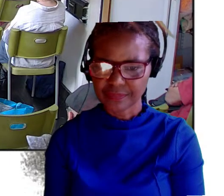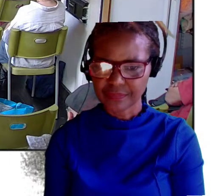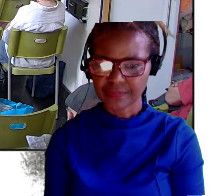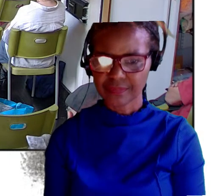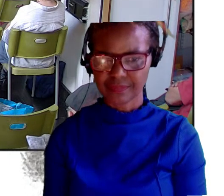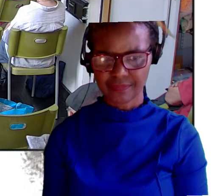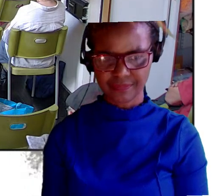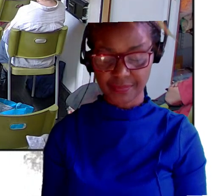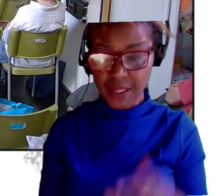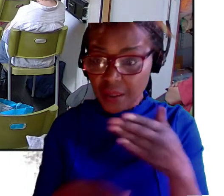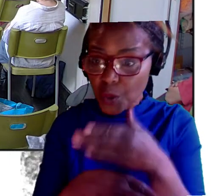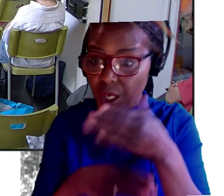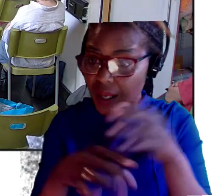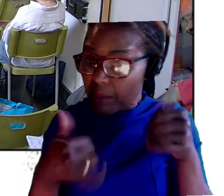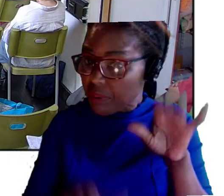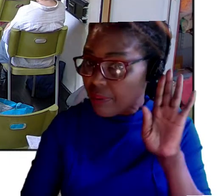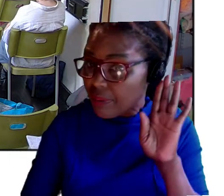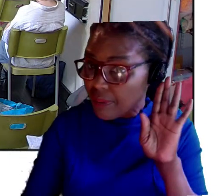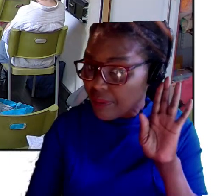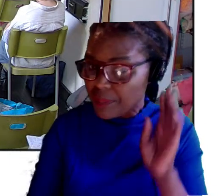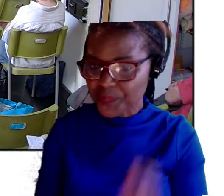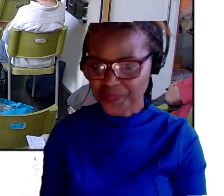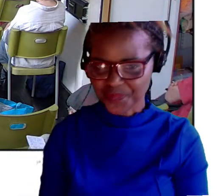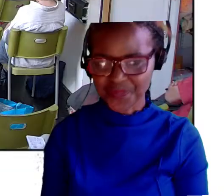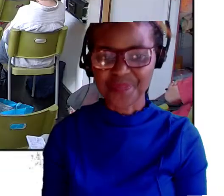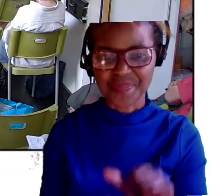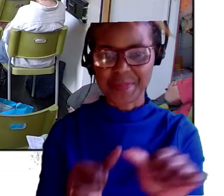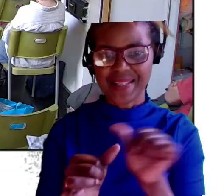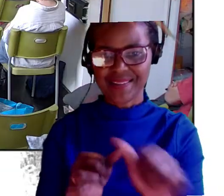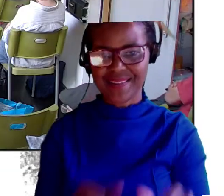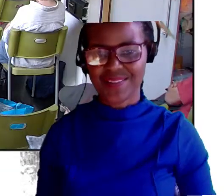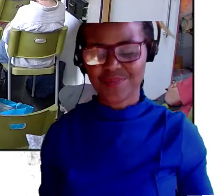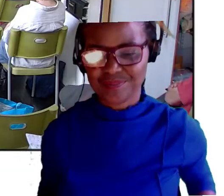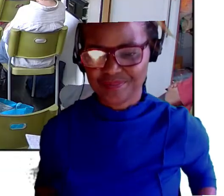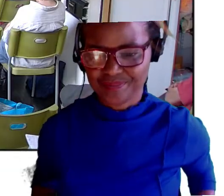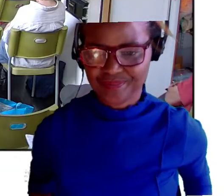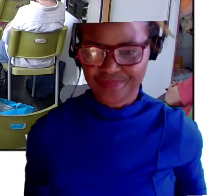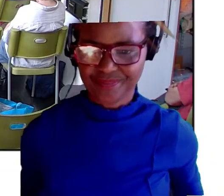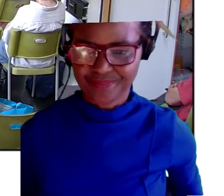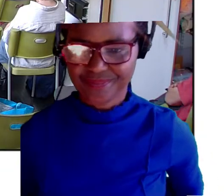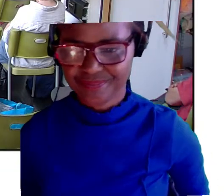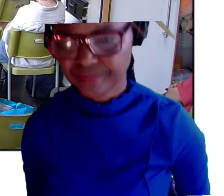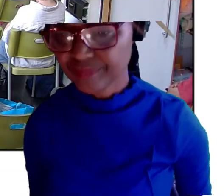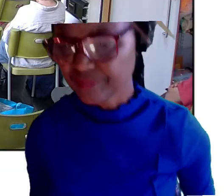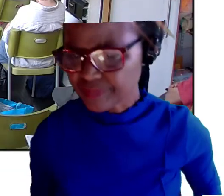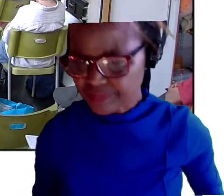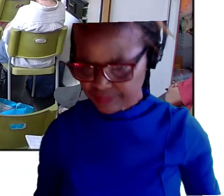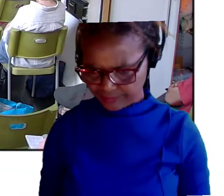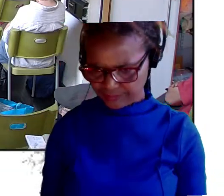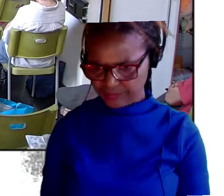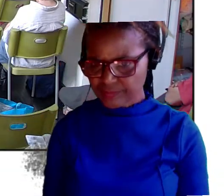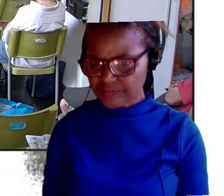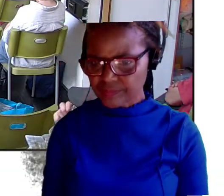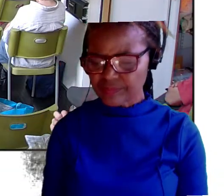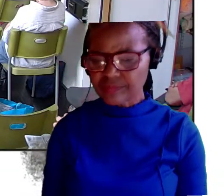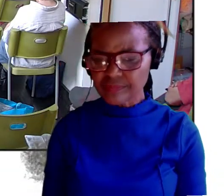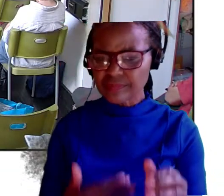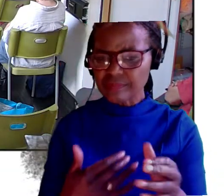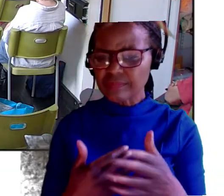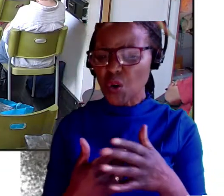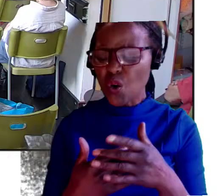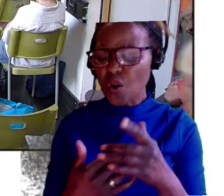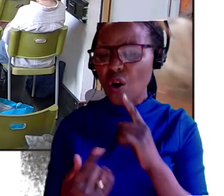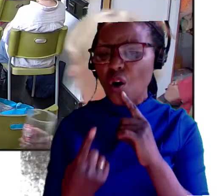working? That's working. Go for it. More of a comment than a question, but I was interested